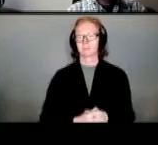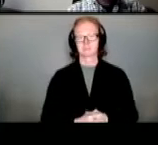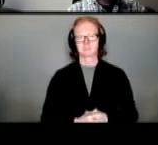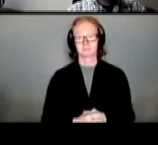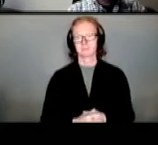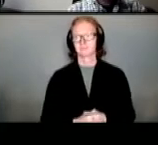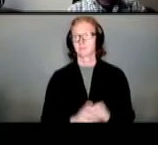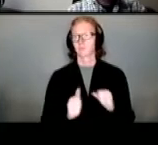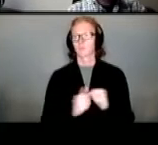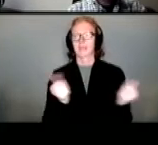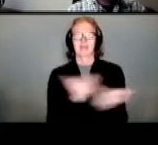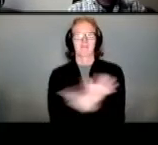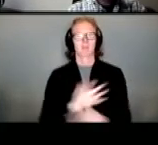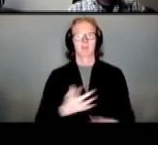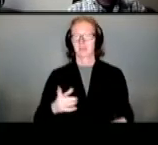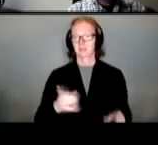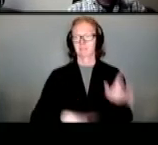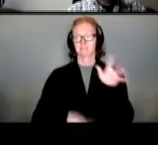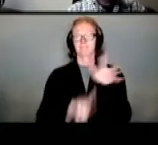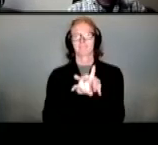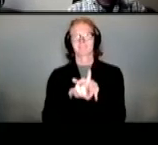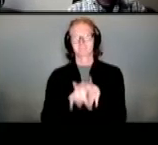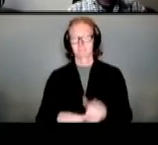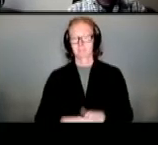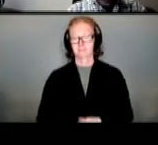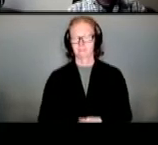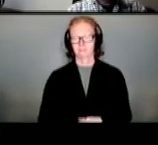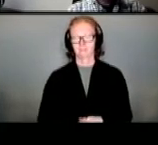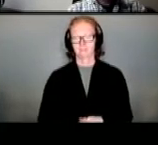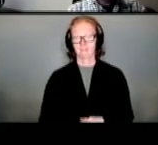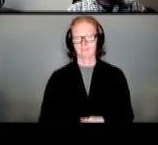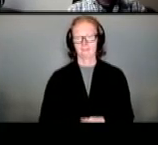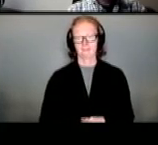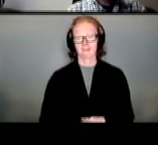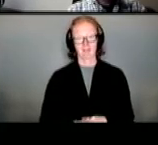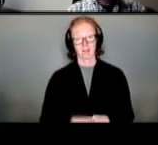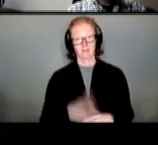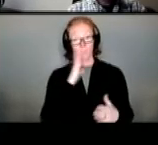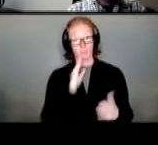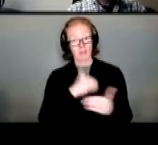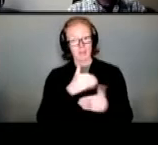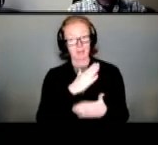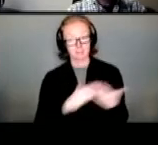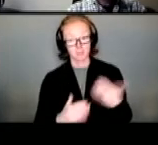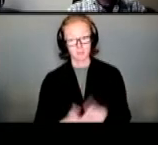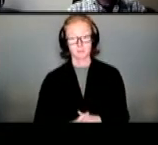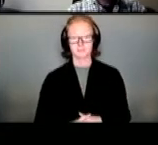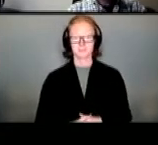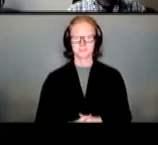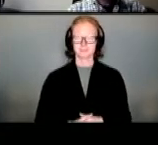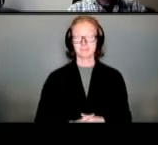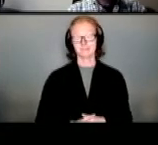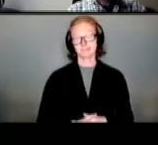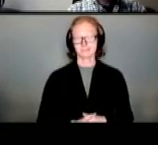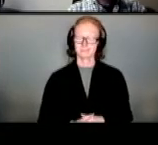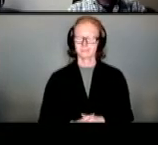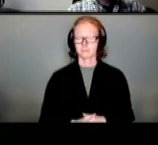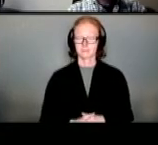with what everyone is saying. And in terms of moving forward on that, I think as